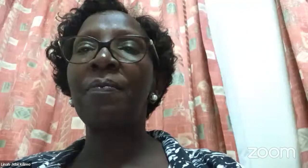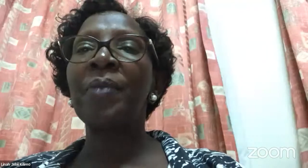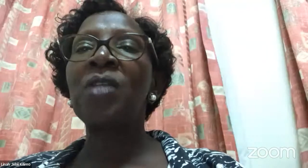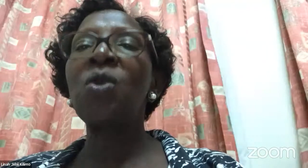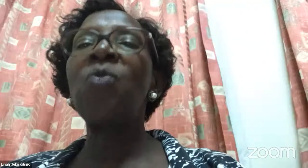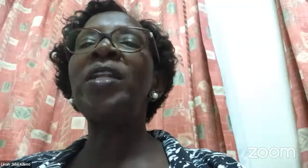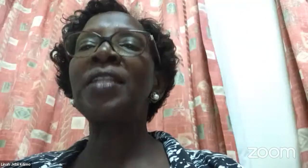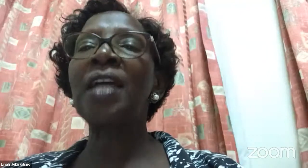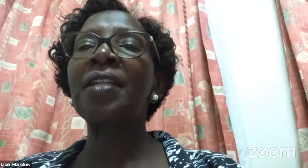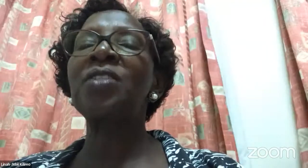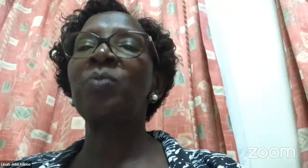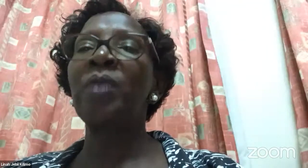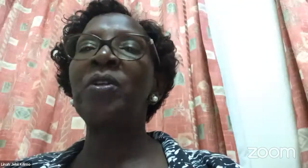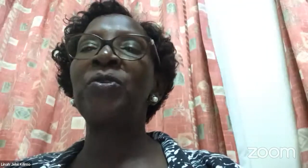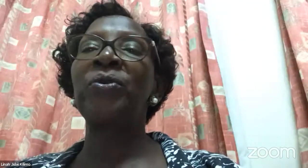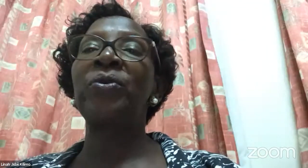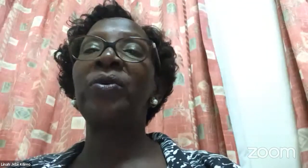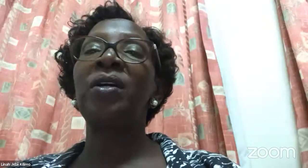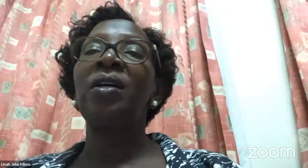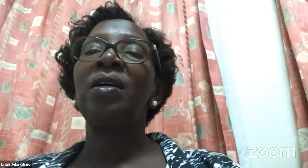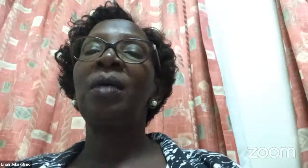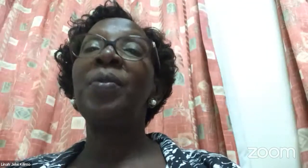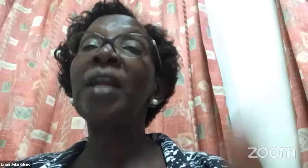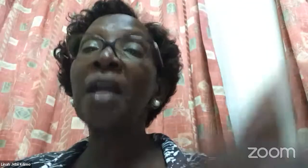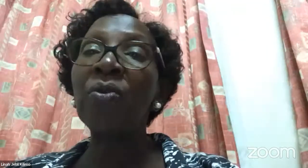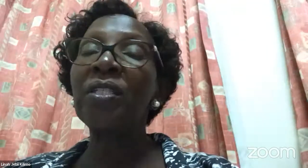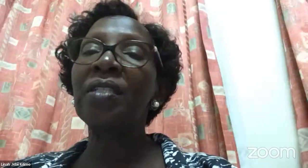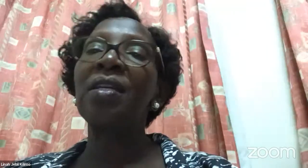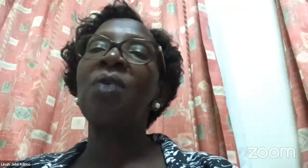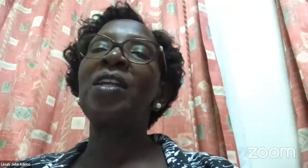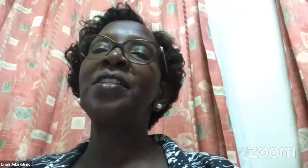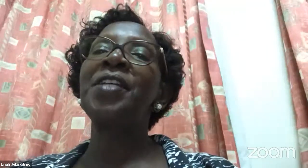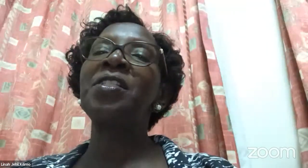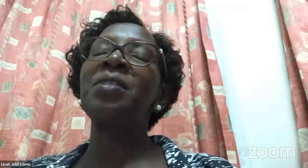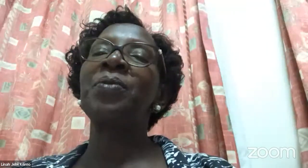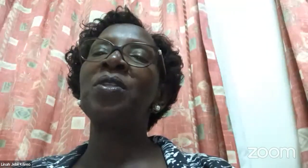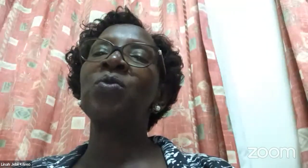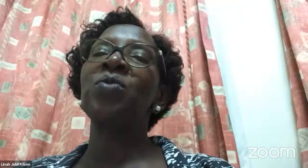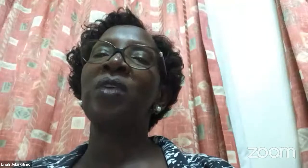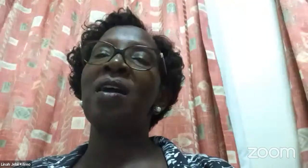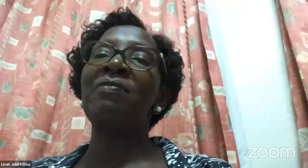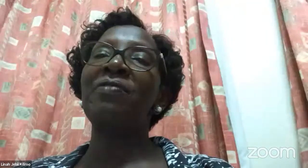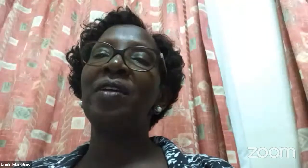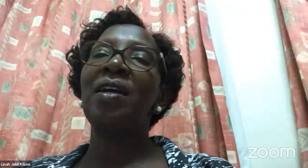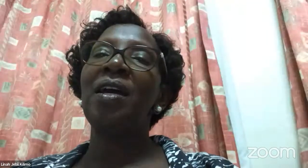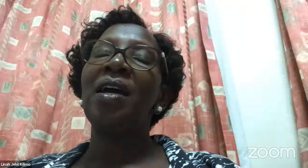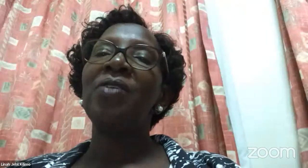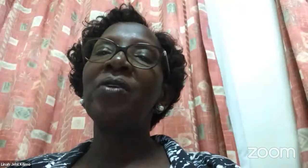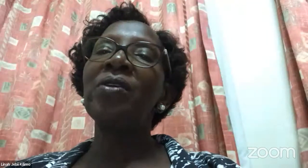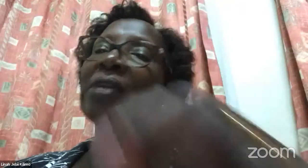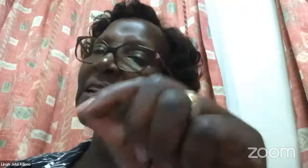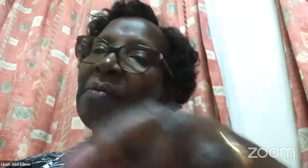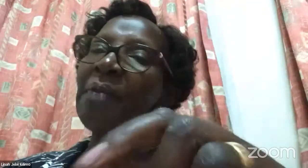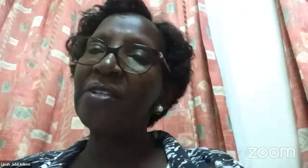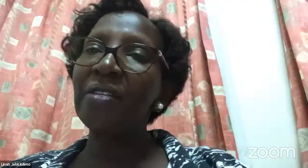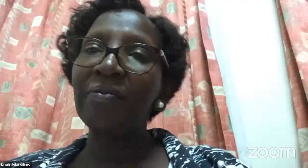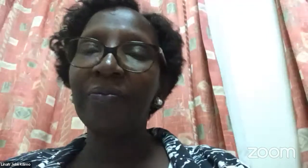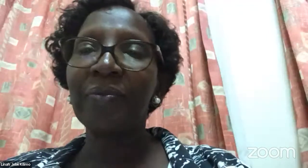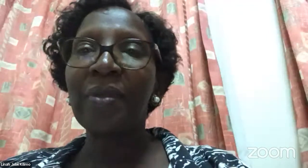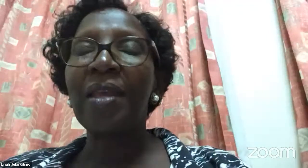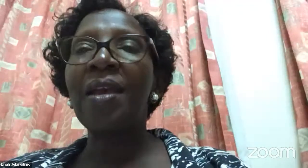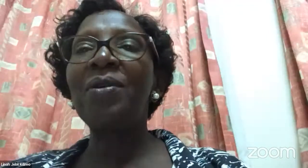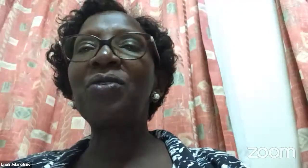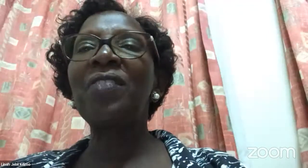side. So we need courage to be able to bring out our leadership roles which we have. You can